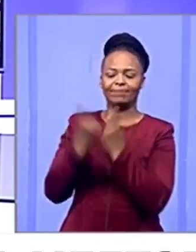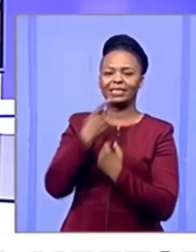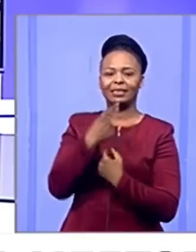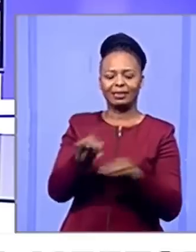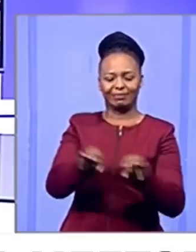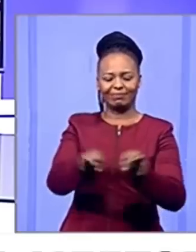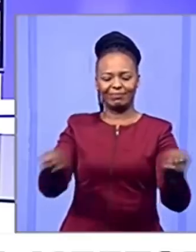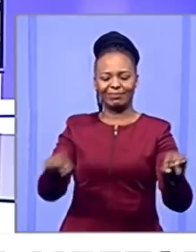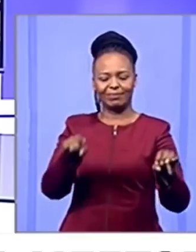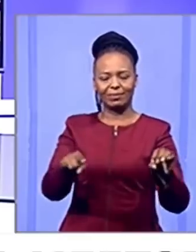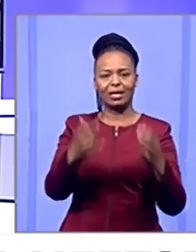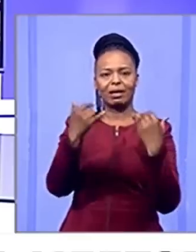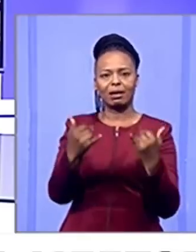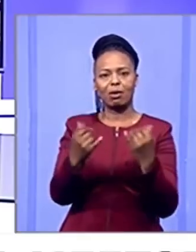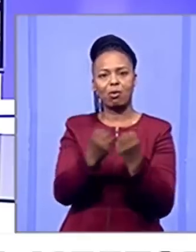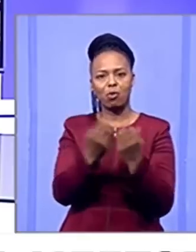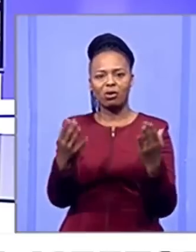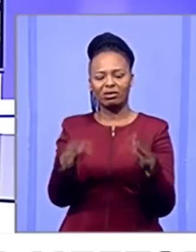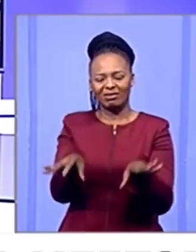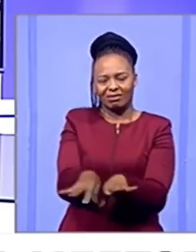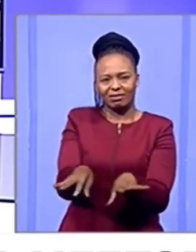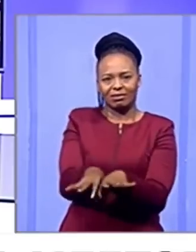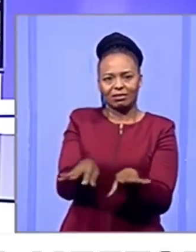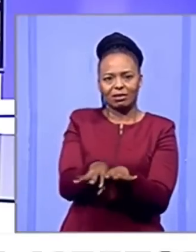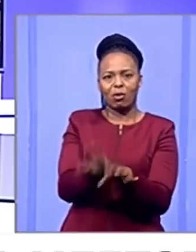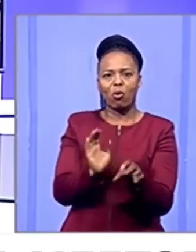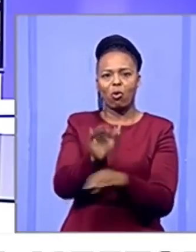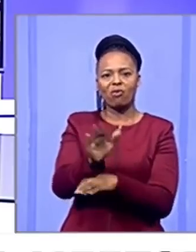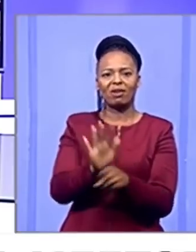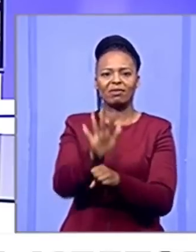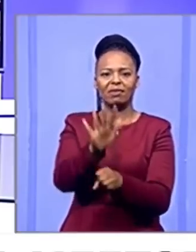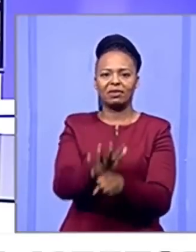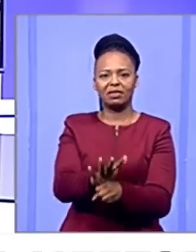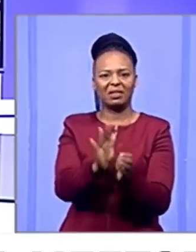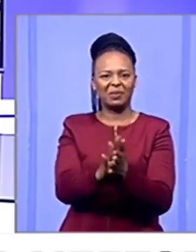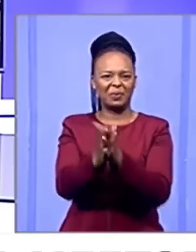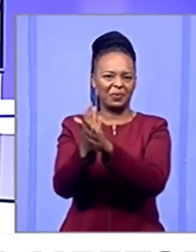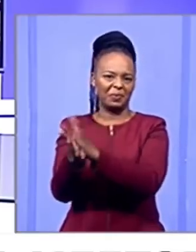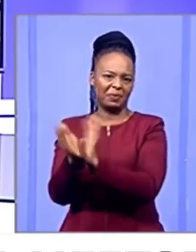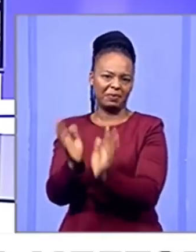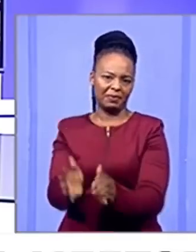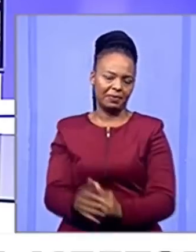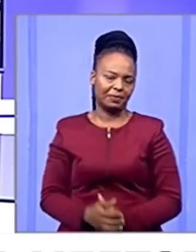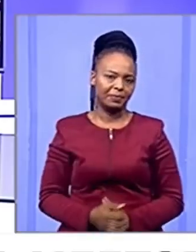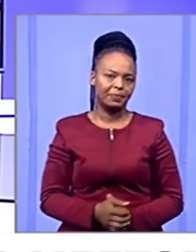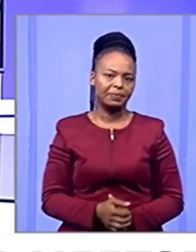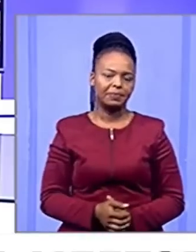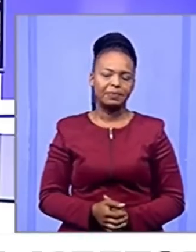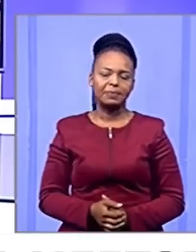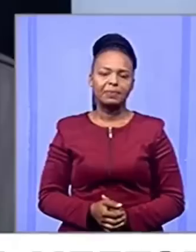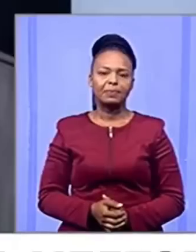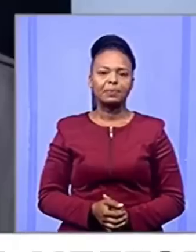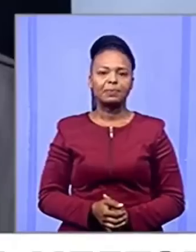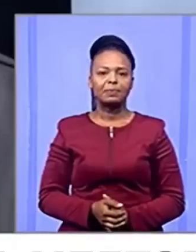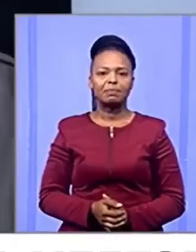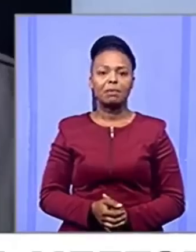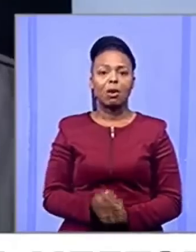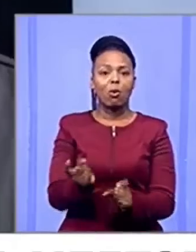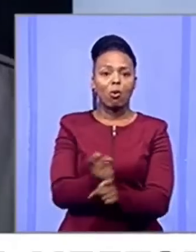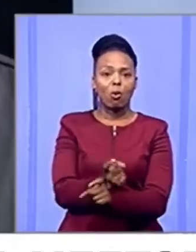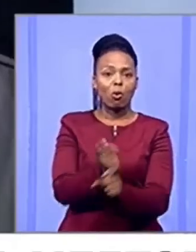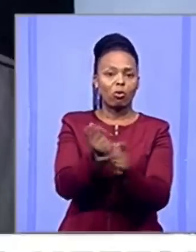ya metse tša go balelwa go 50 tšeo di sego maemong a mabotse. We will